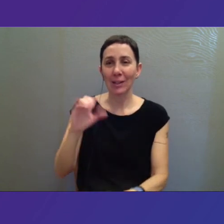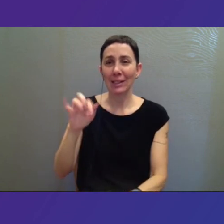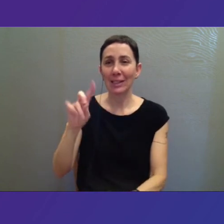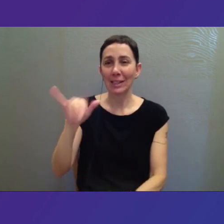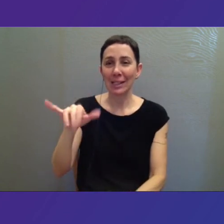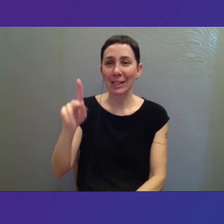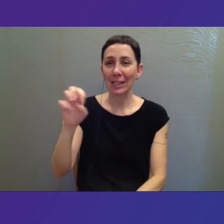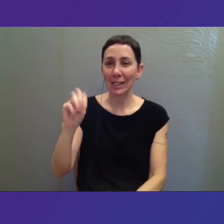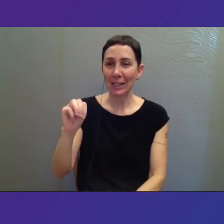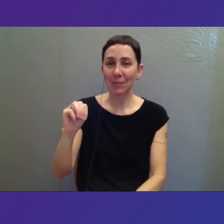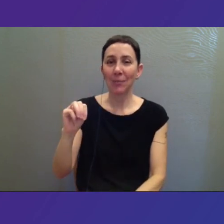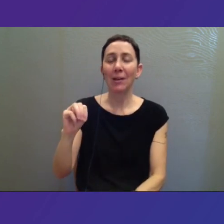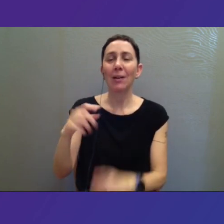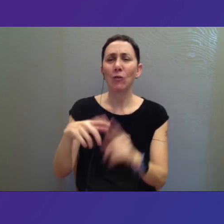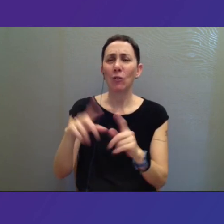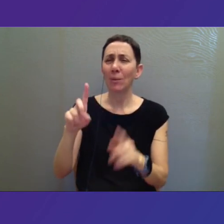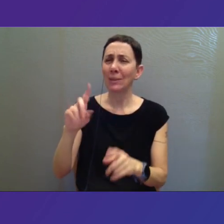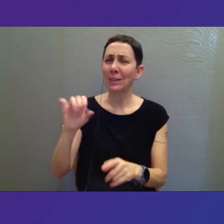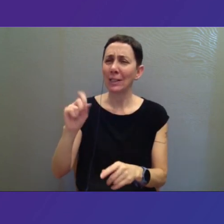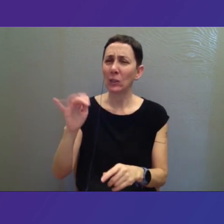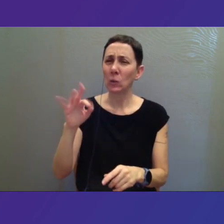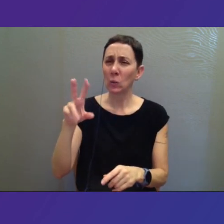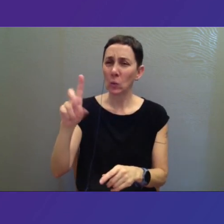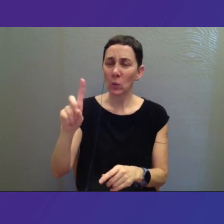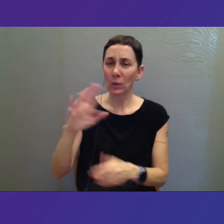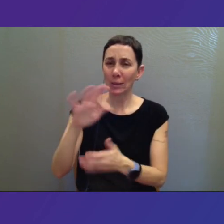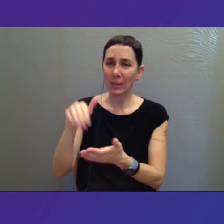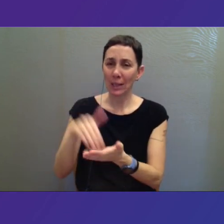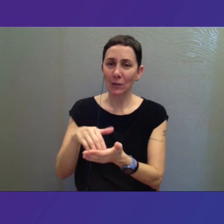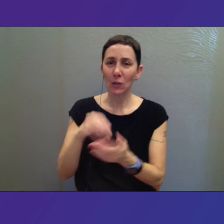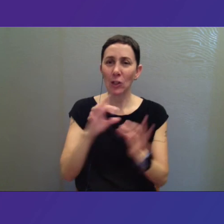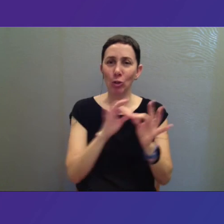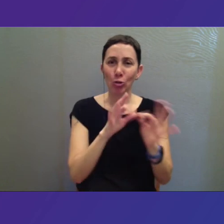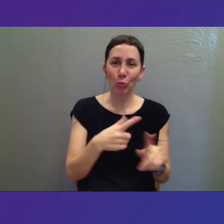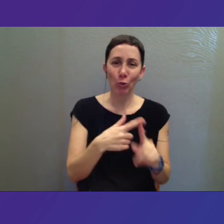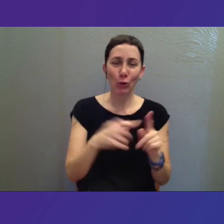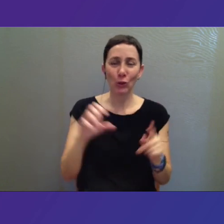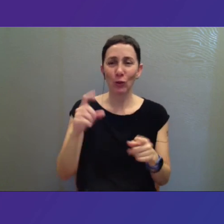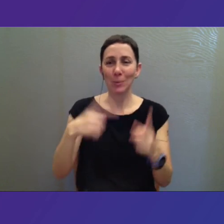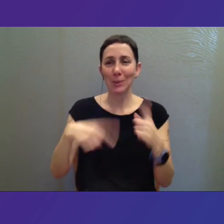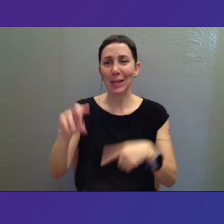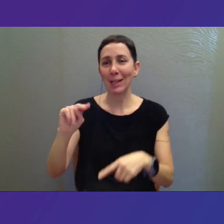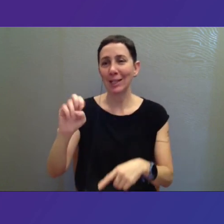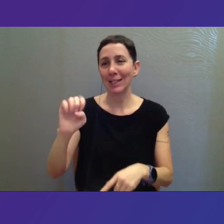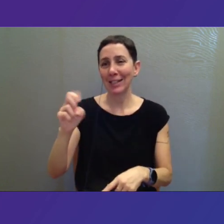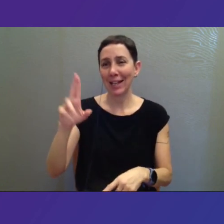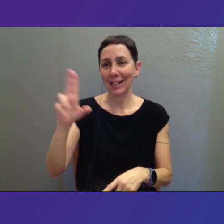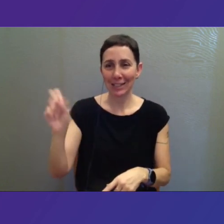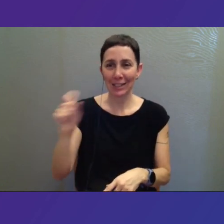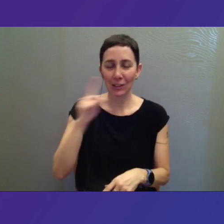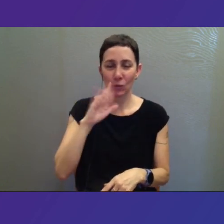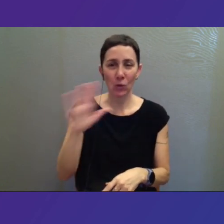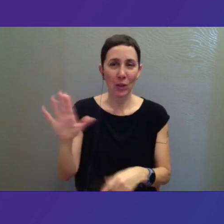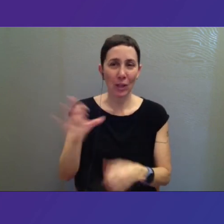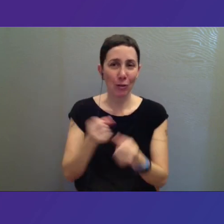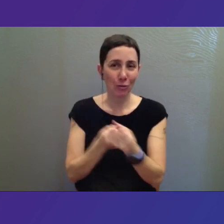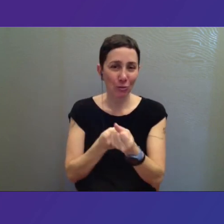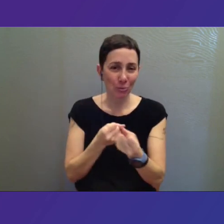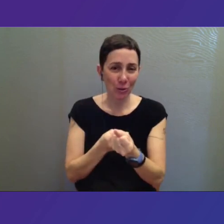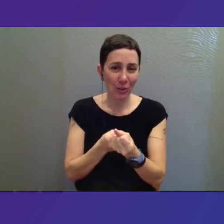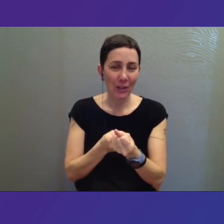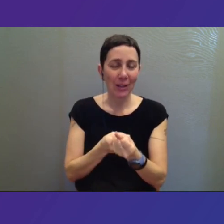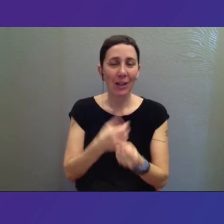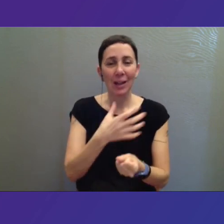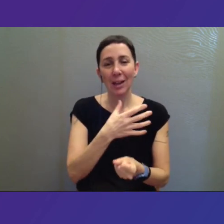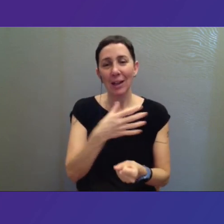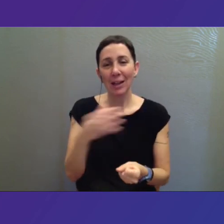Jessica Ames, as well as Pam Pritzker-Ridley from Sign Nexus for their invaluable support for the session and